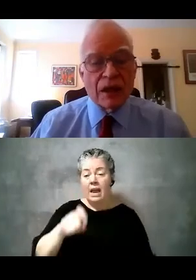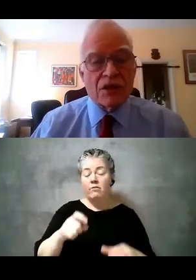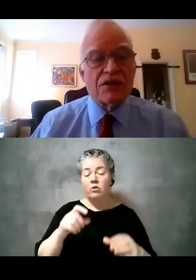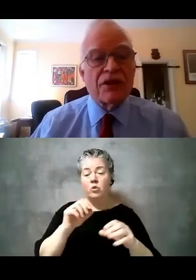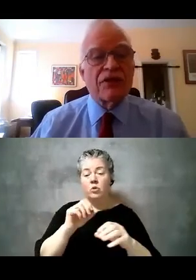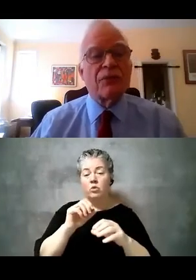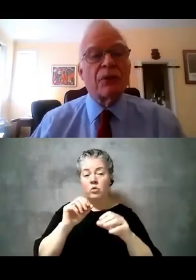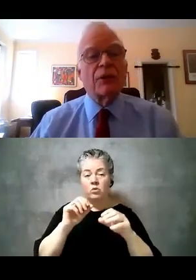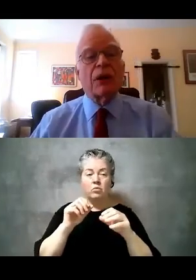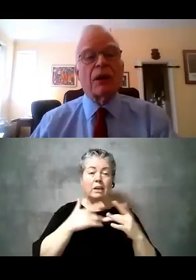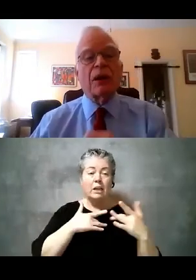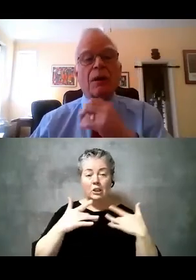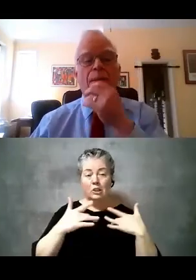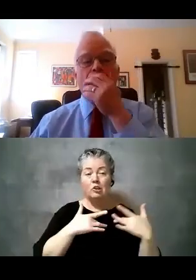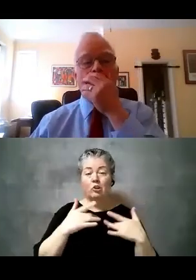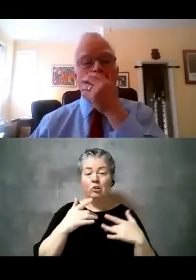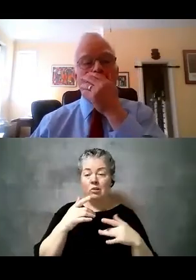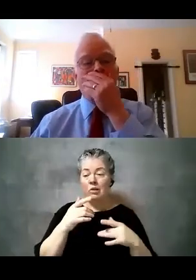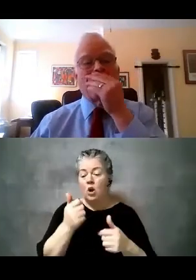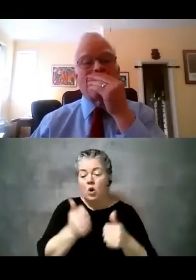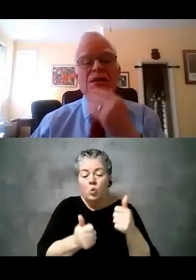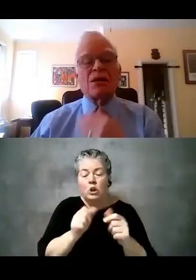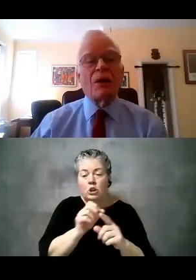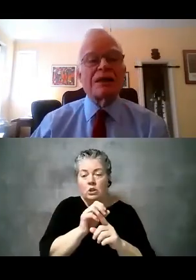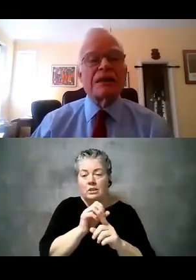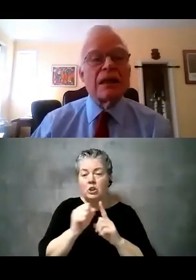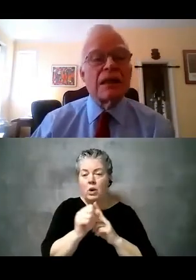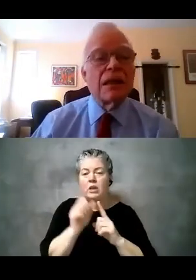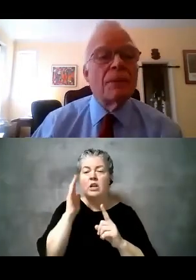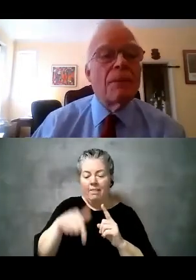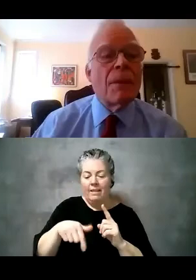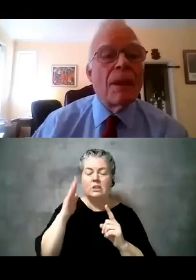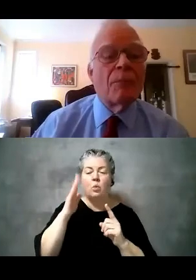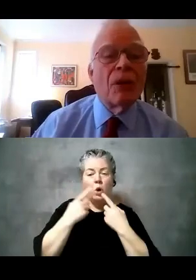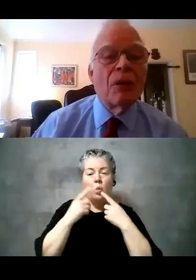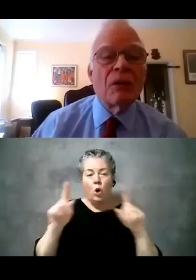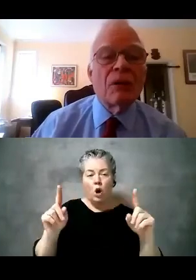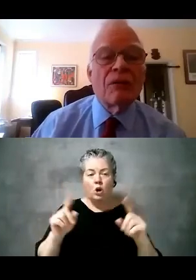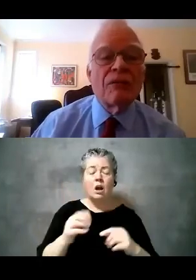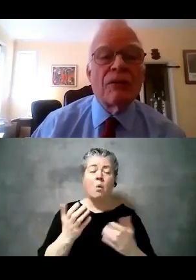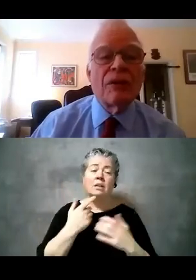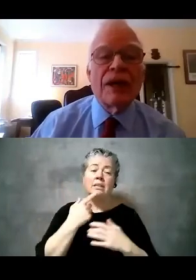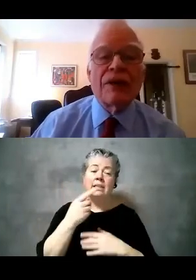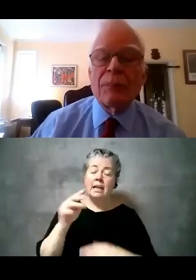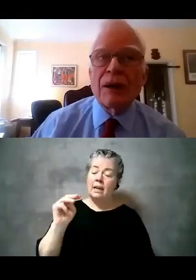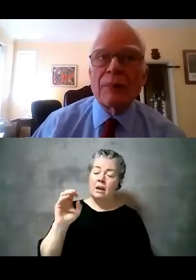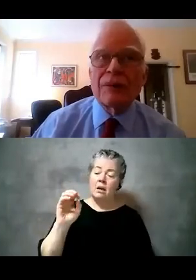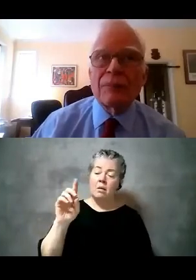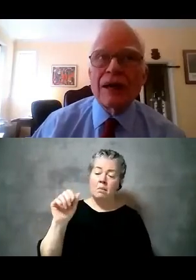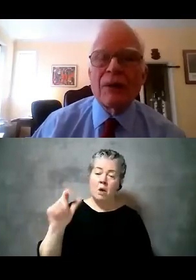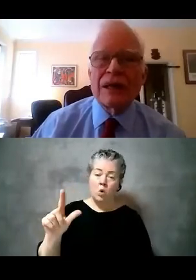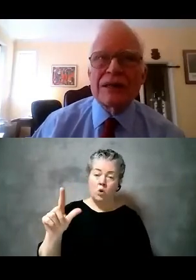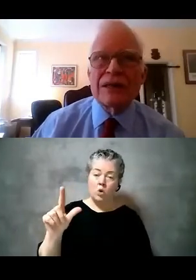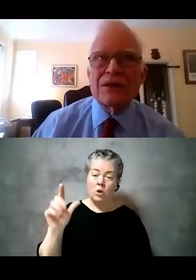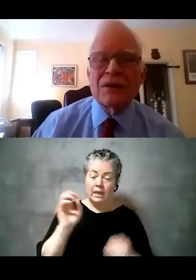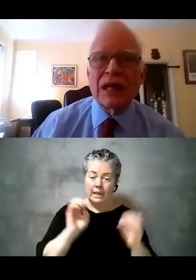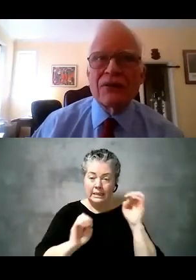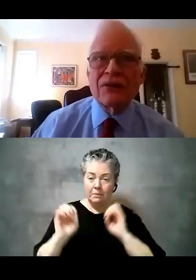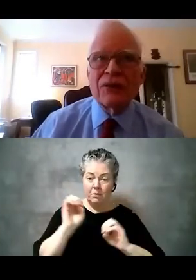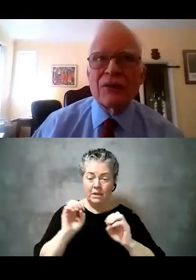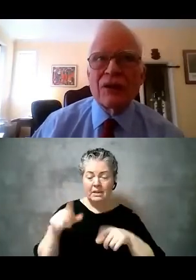what conditions does this really work? So I want to say that the modal experiment, by the way,